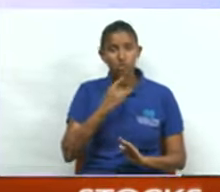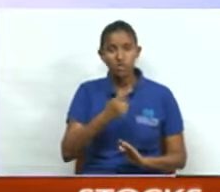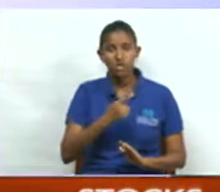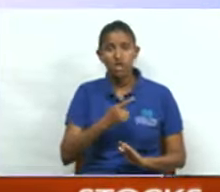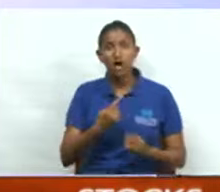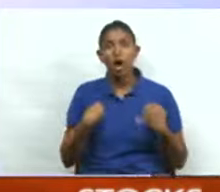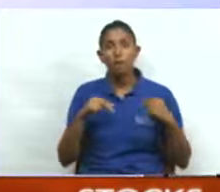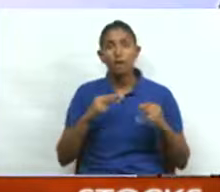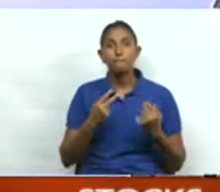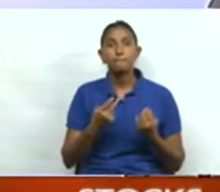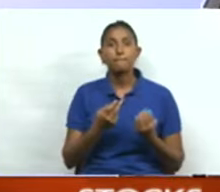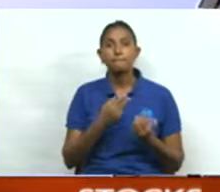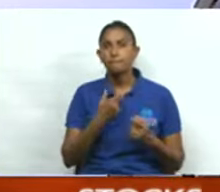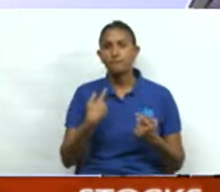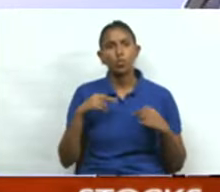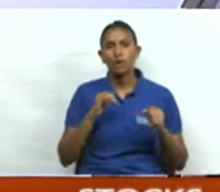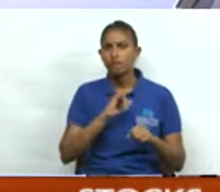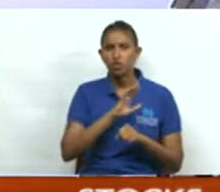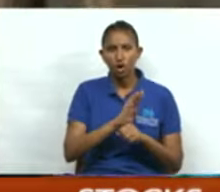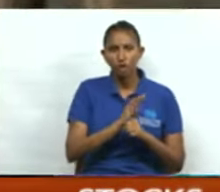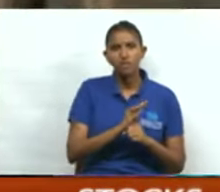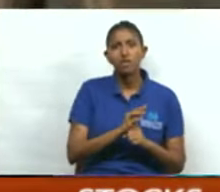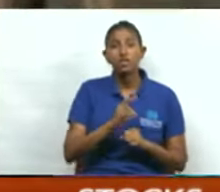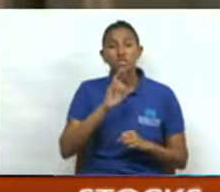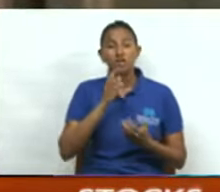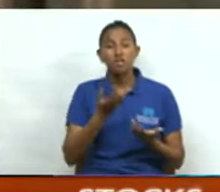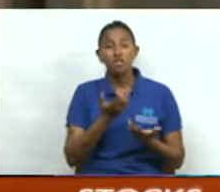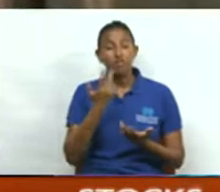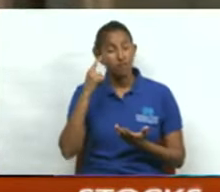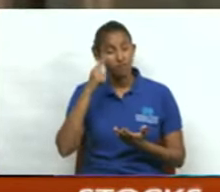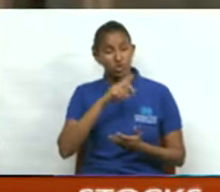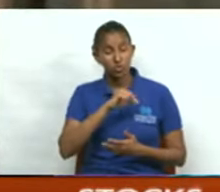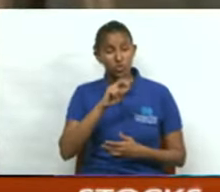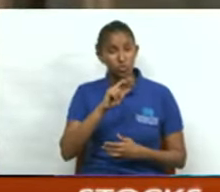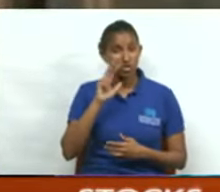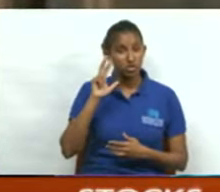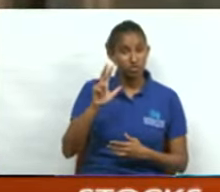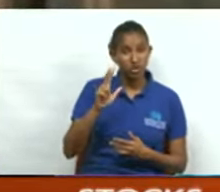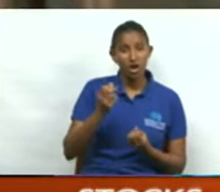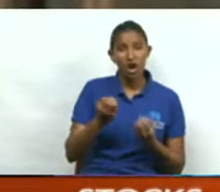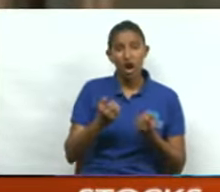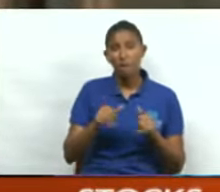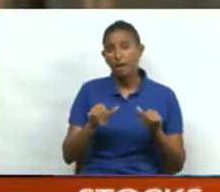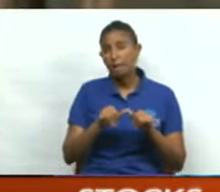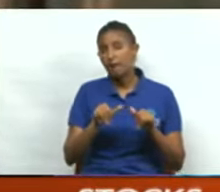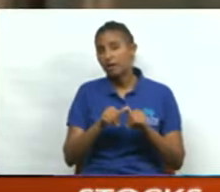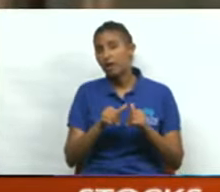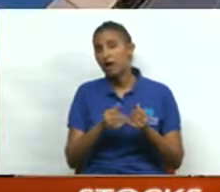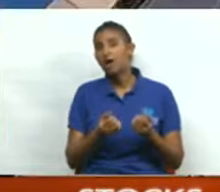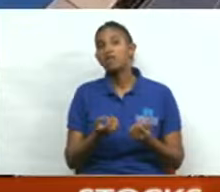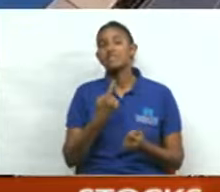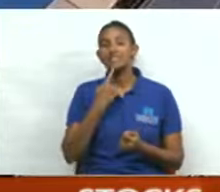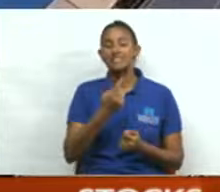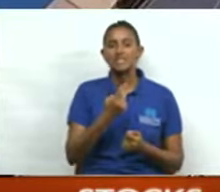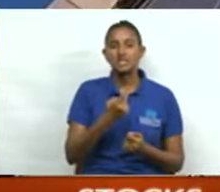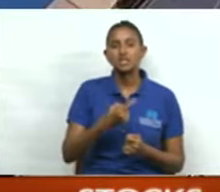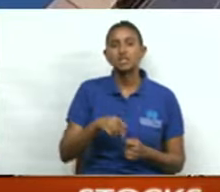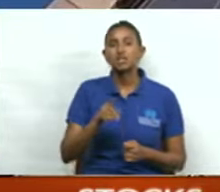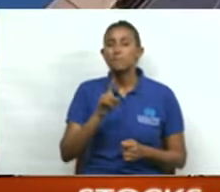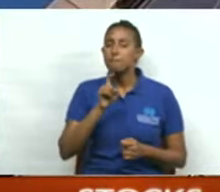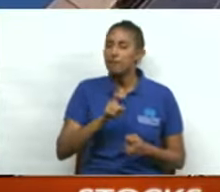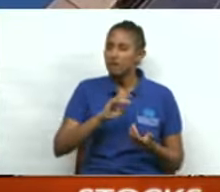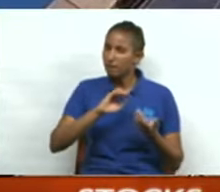in the third quarter of 2023, but economist Professor Roger Hussein believes it must be looked at in the context of the labor